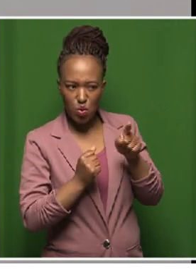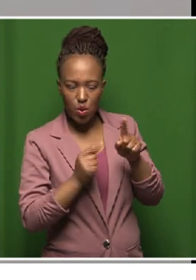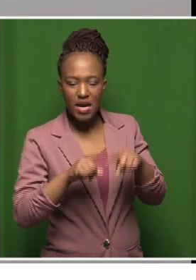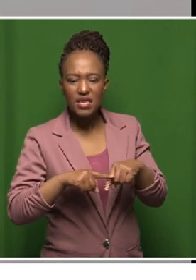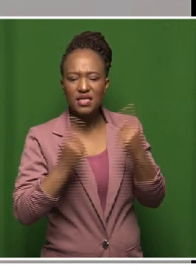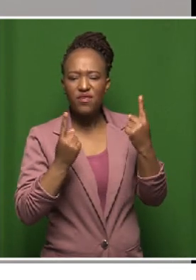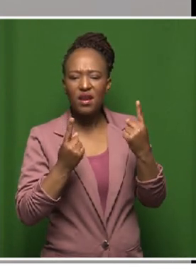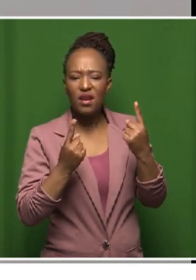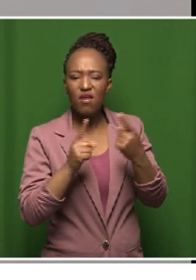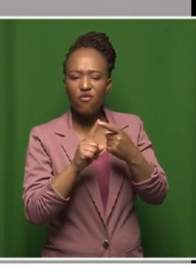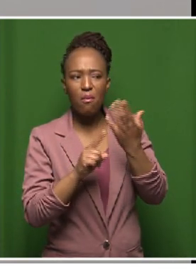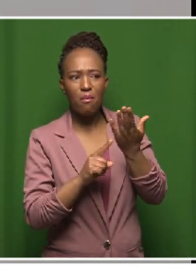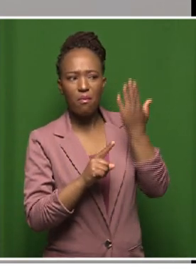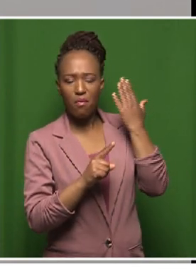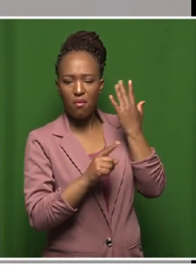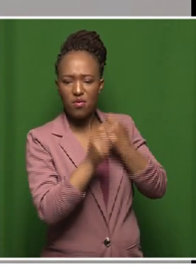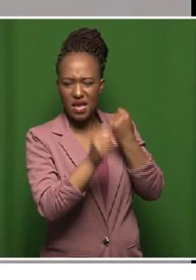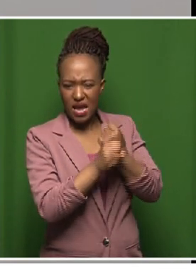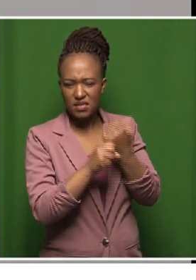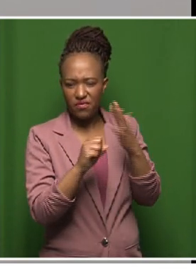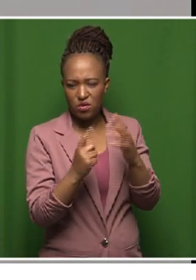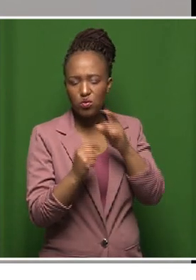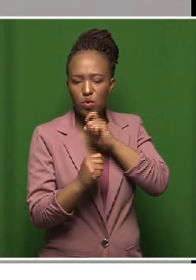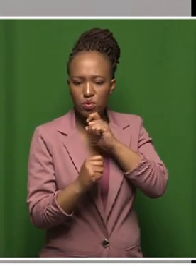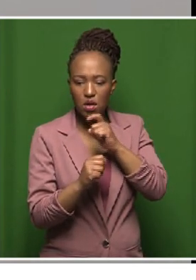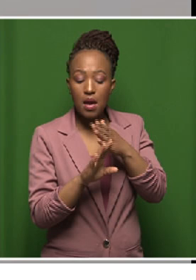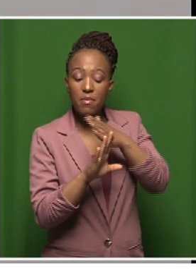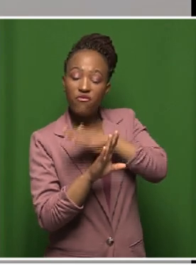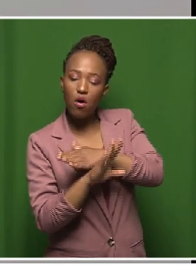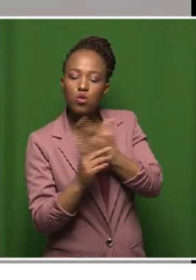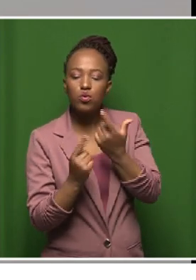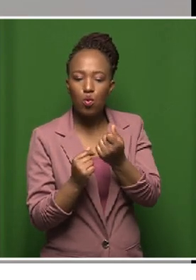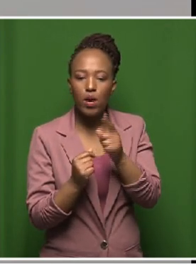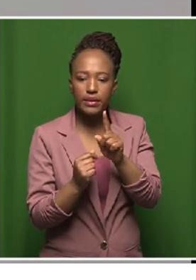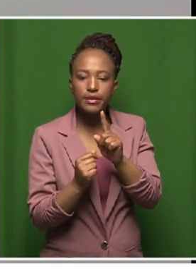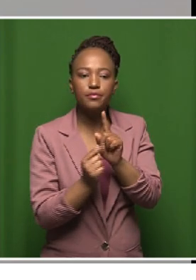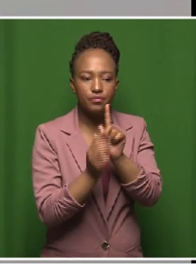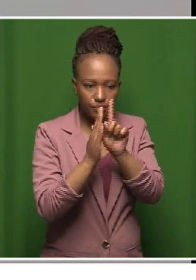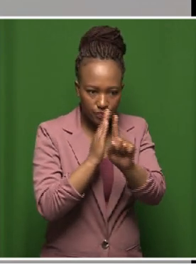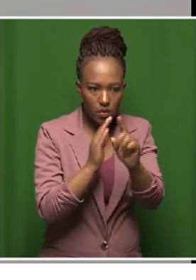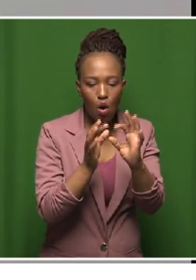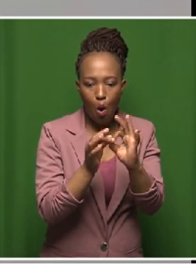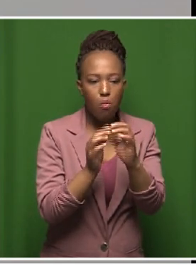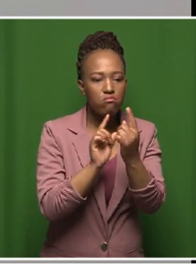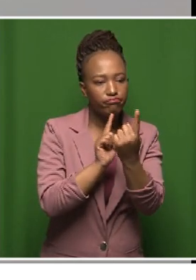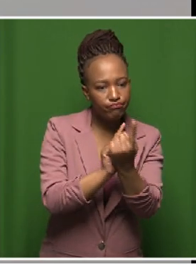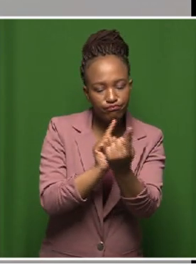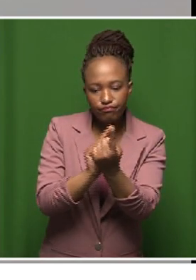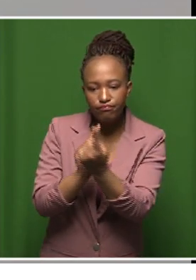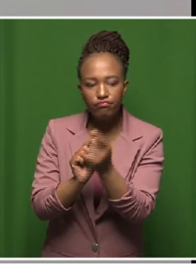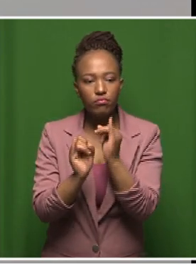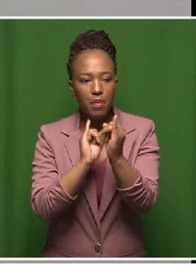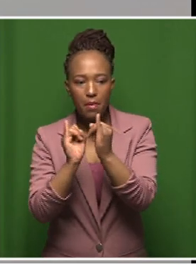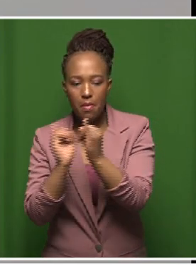previous techniques that has been used. For example, previously what you would do, you would talk to people face to face. This time around, it was